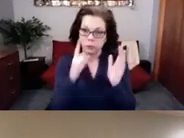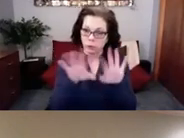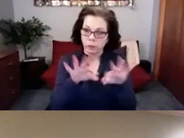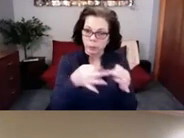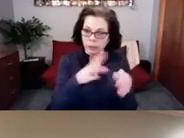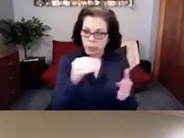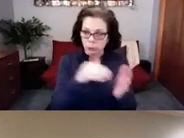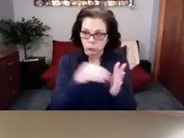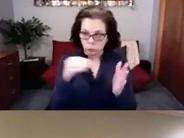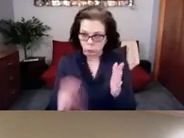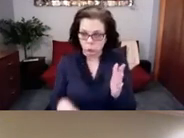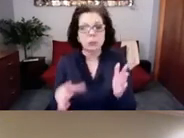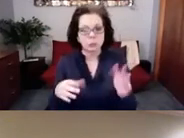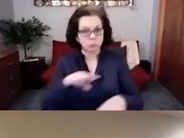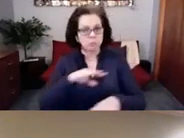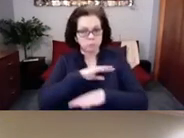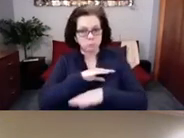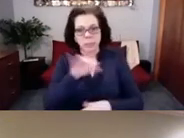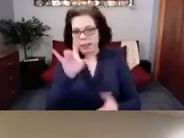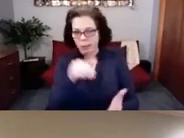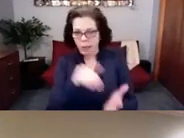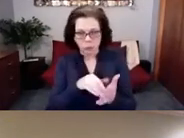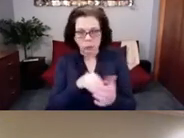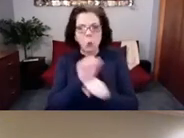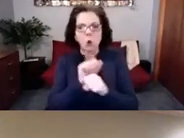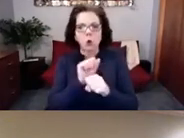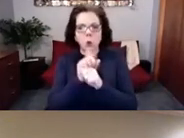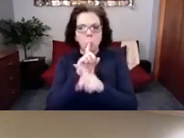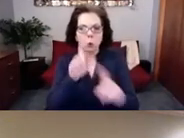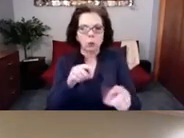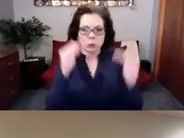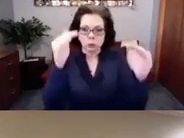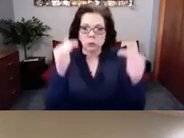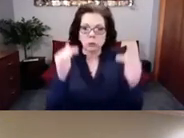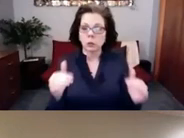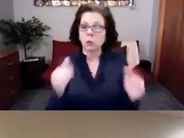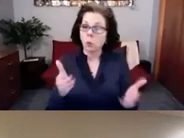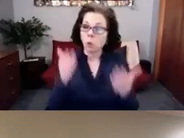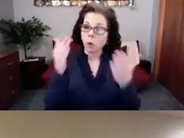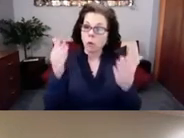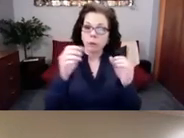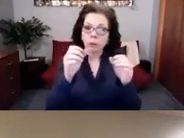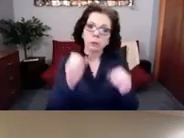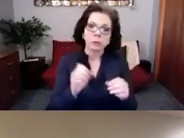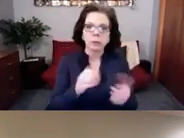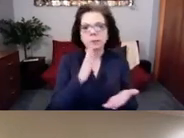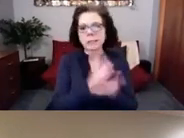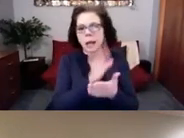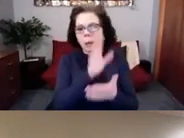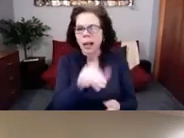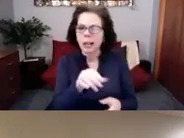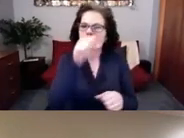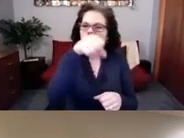students since the start of the school year. And we've also offered drop-in services through a tech